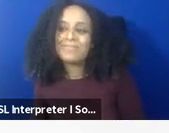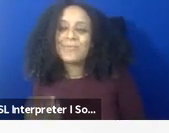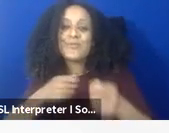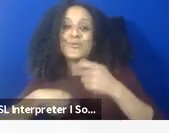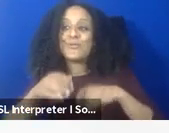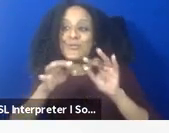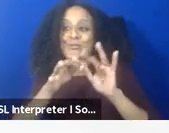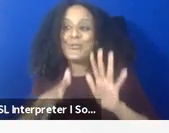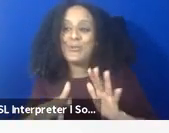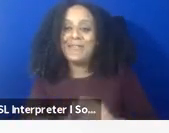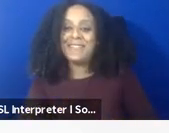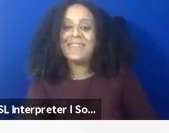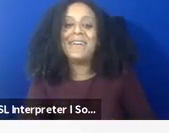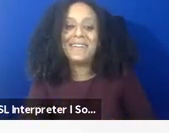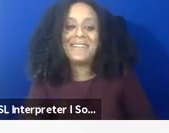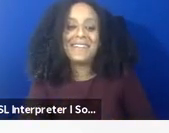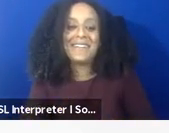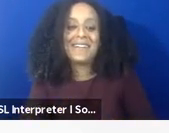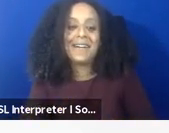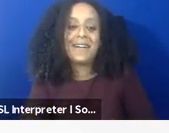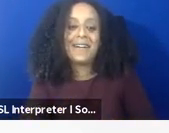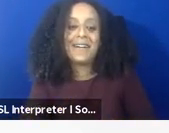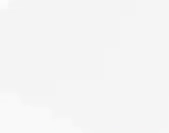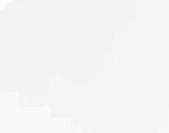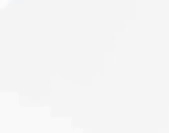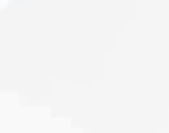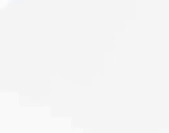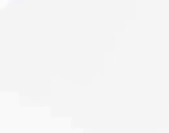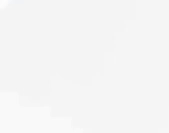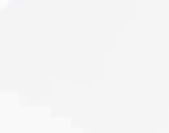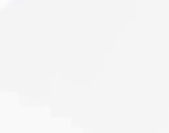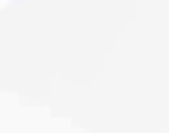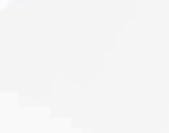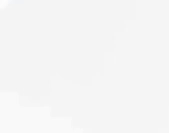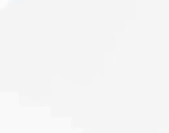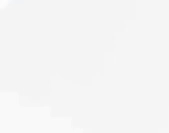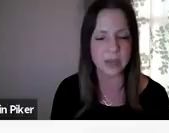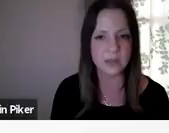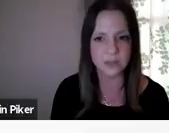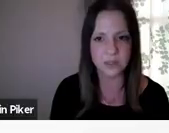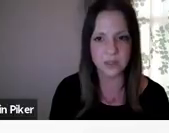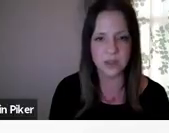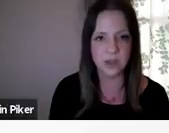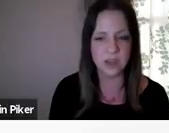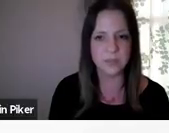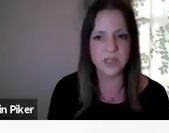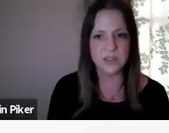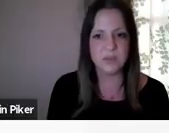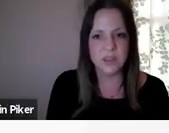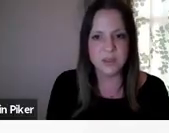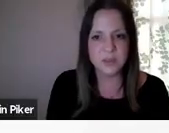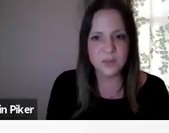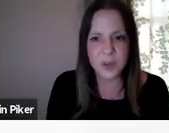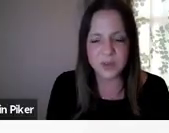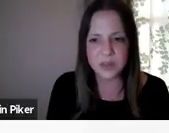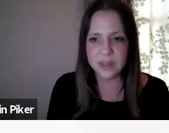And this is just a list of references and resources and all the websites that included information on the screeners that I talked about. So